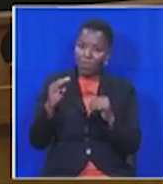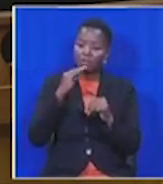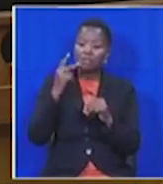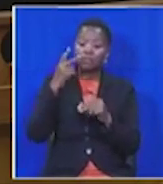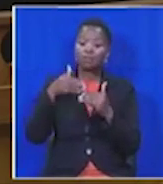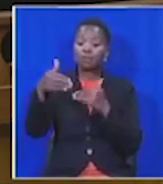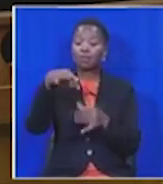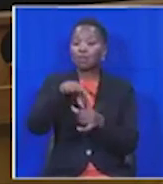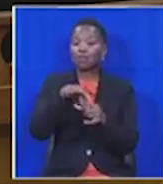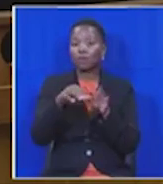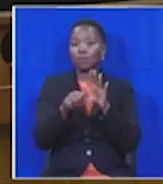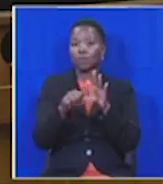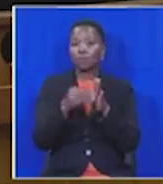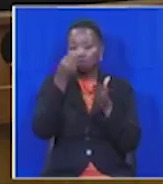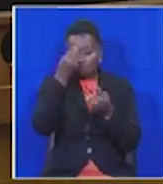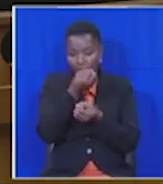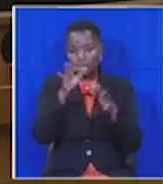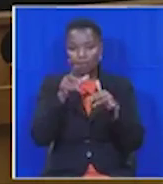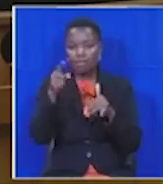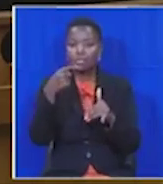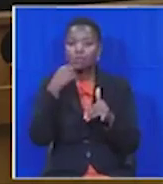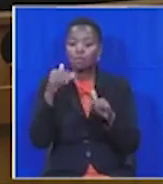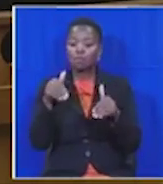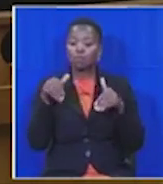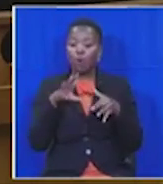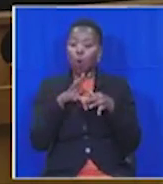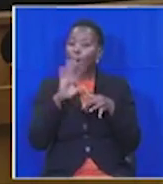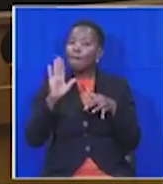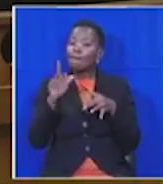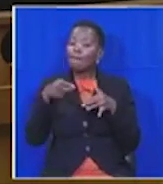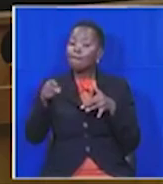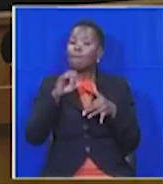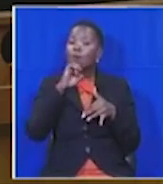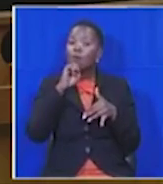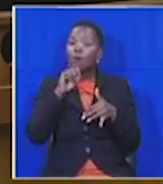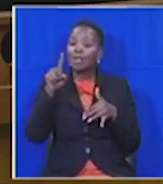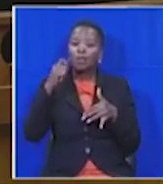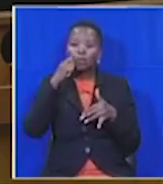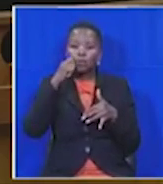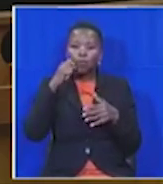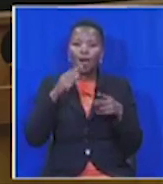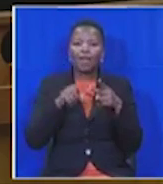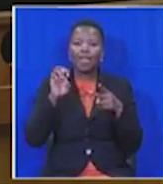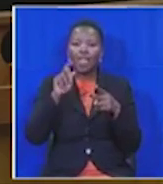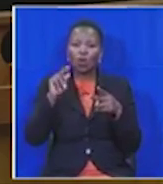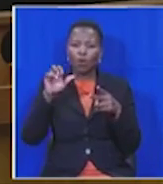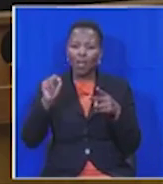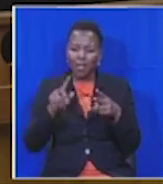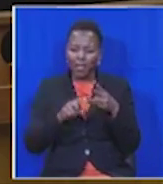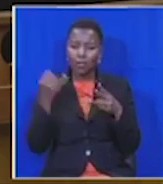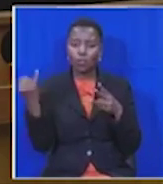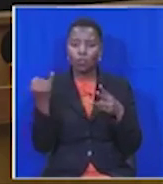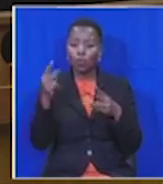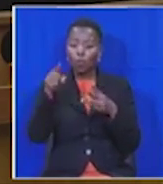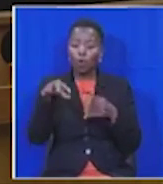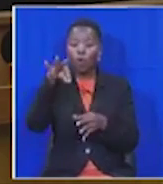election. Our message to those people is don't stay at home on election day. In Joburg, in Tshwane, in Ekurhuleni, vote for the only